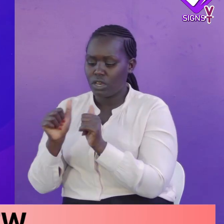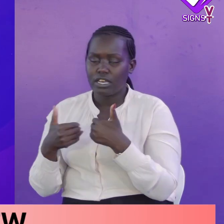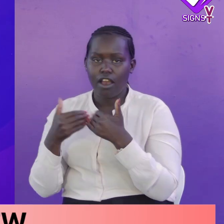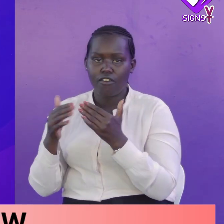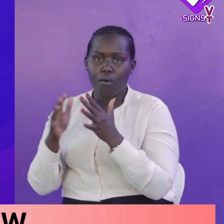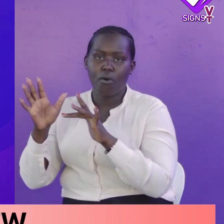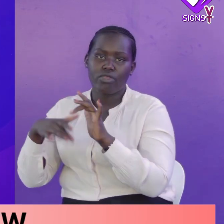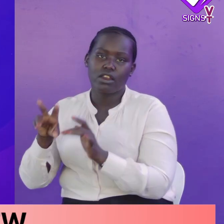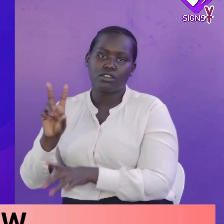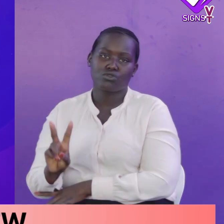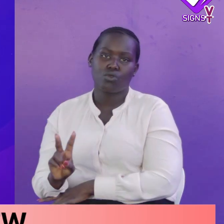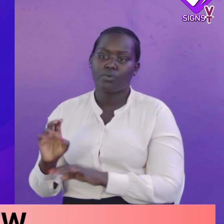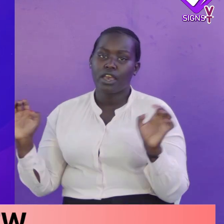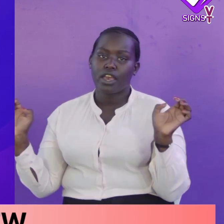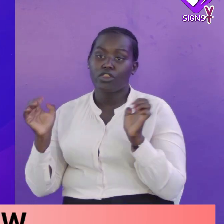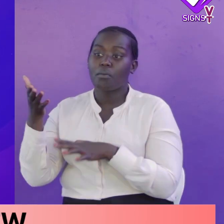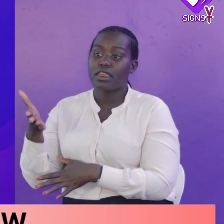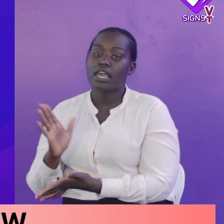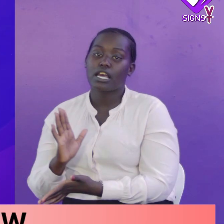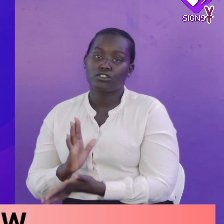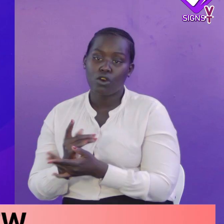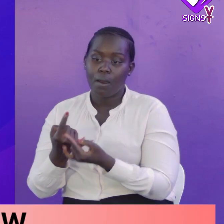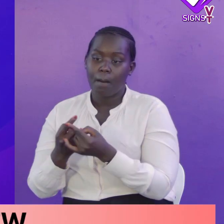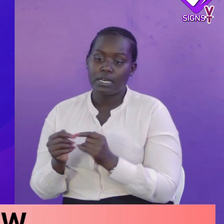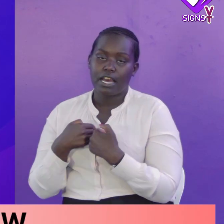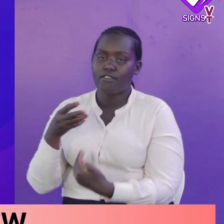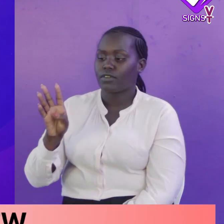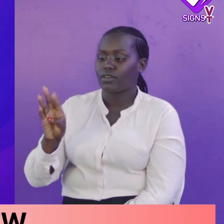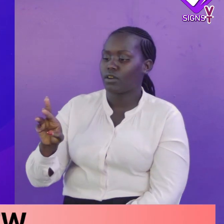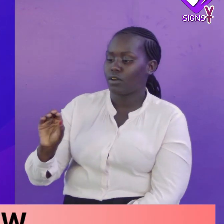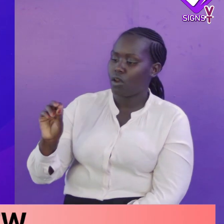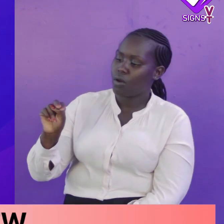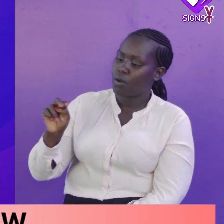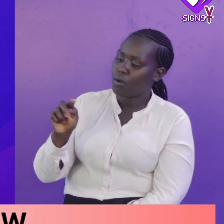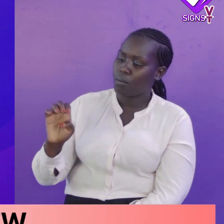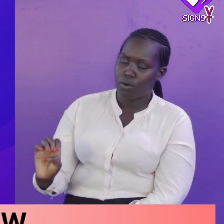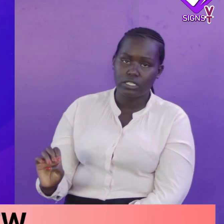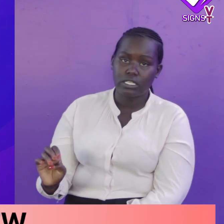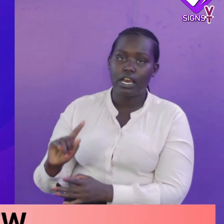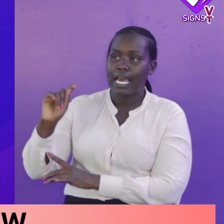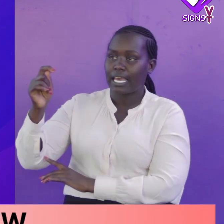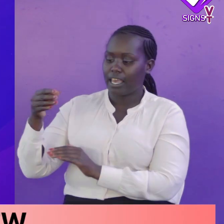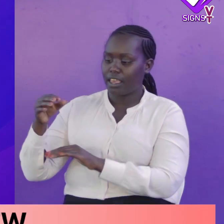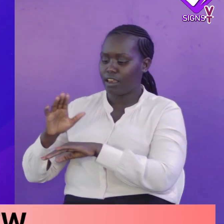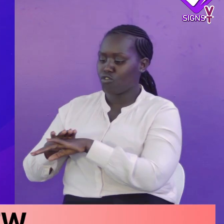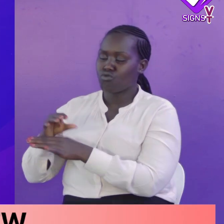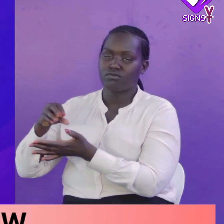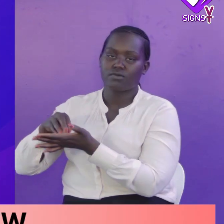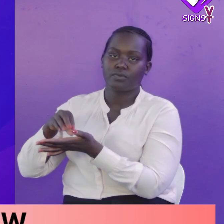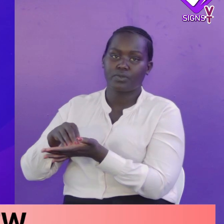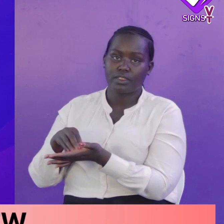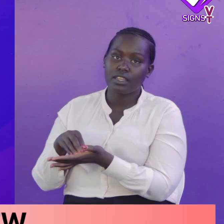than 2. Of course, Ethiopia is there, but they have only bronze. So Kenya is in a good position, and